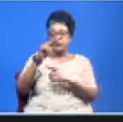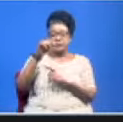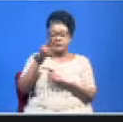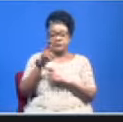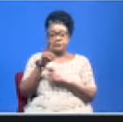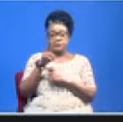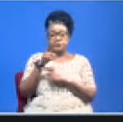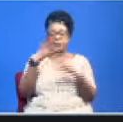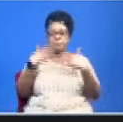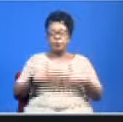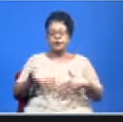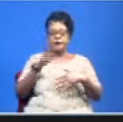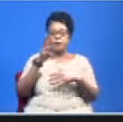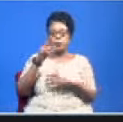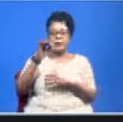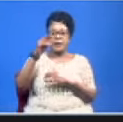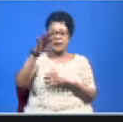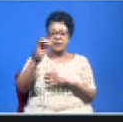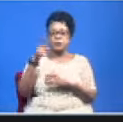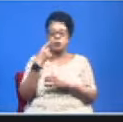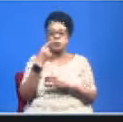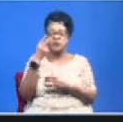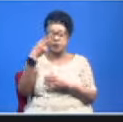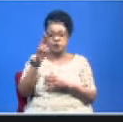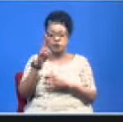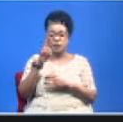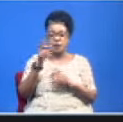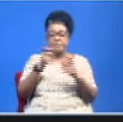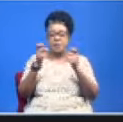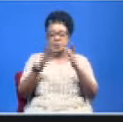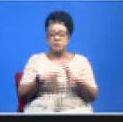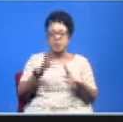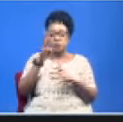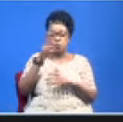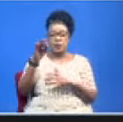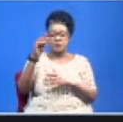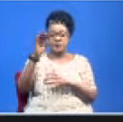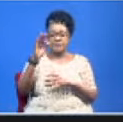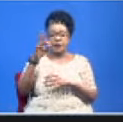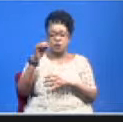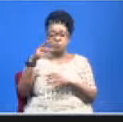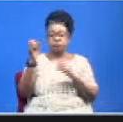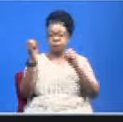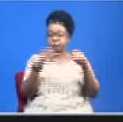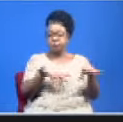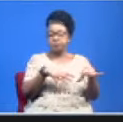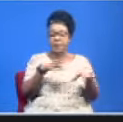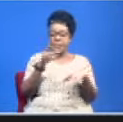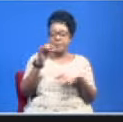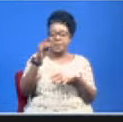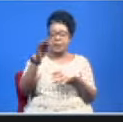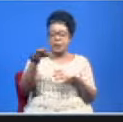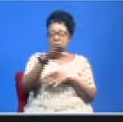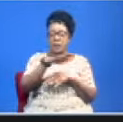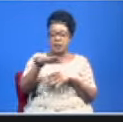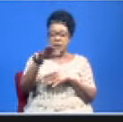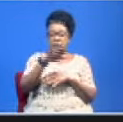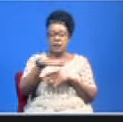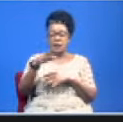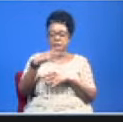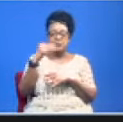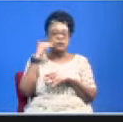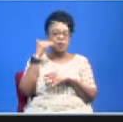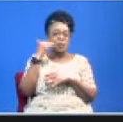The body of Willis Ayieko, who was the human resource manager at Wells Fargo, has been found dumped in Nyamminia area in the county of